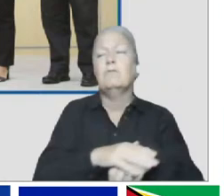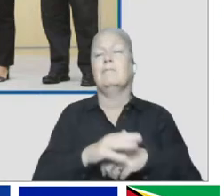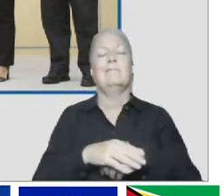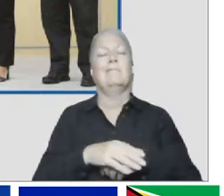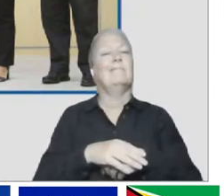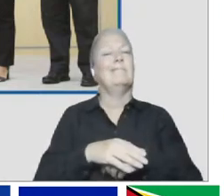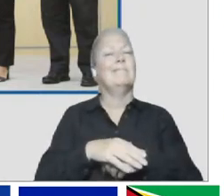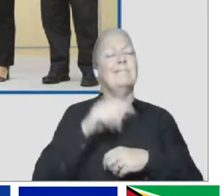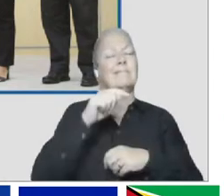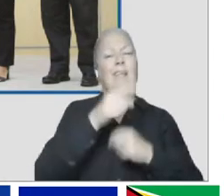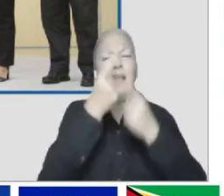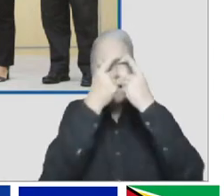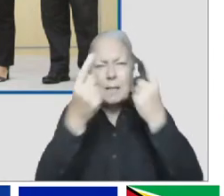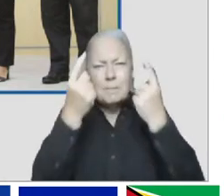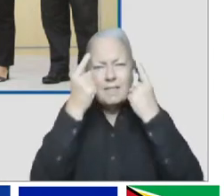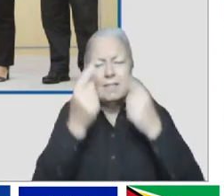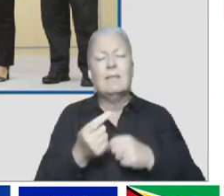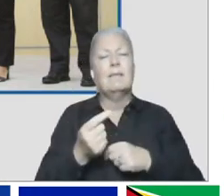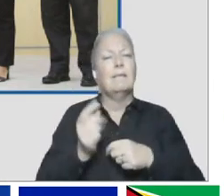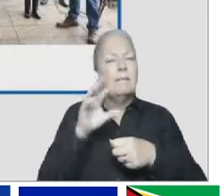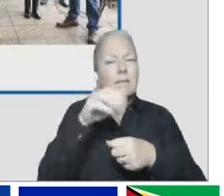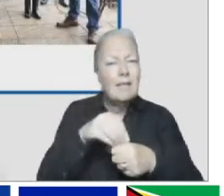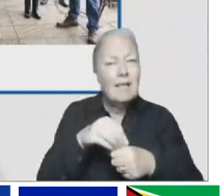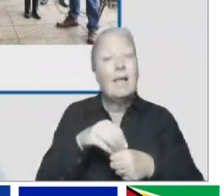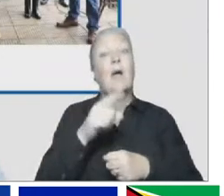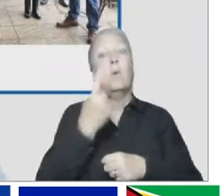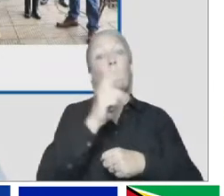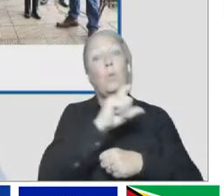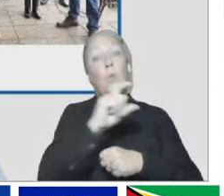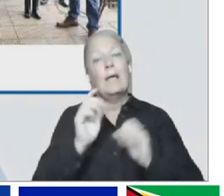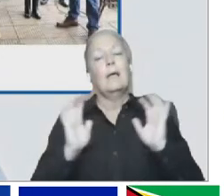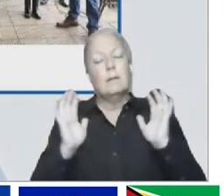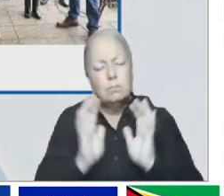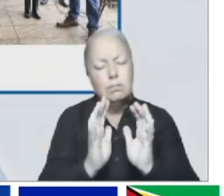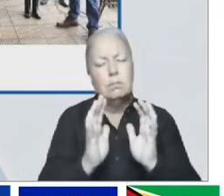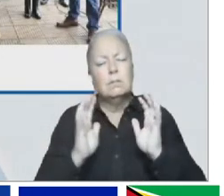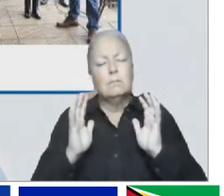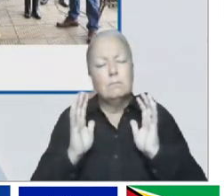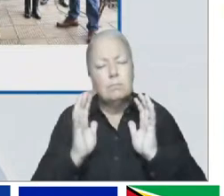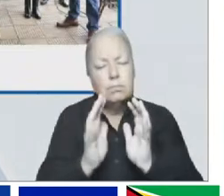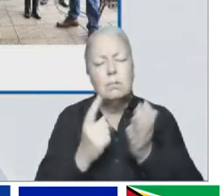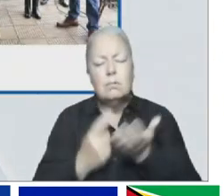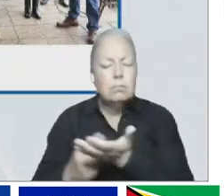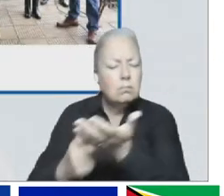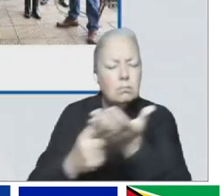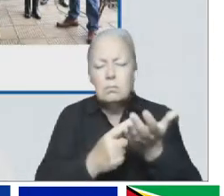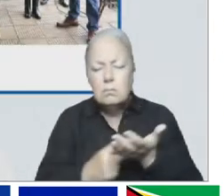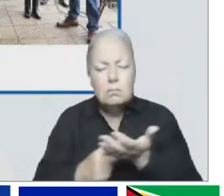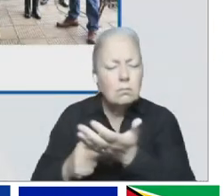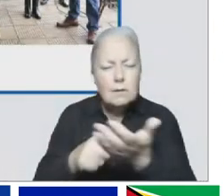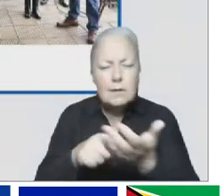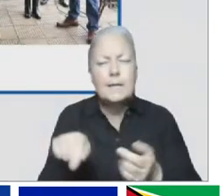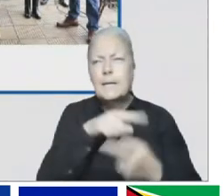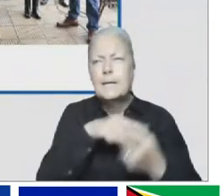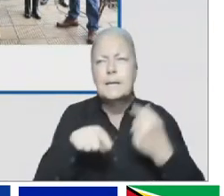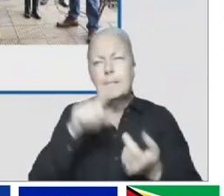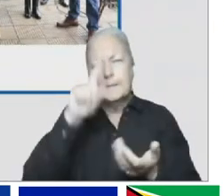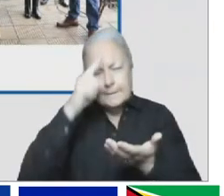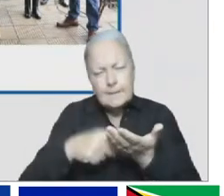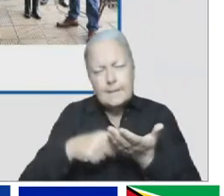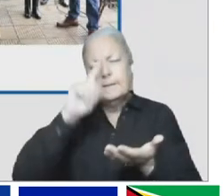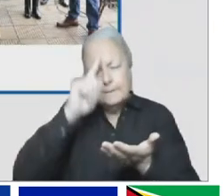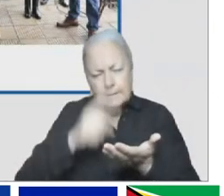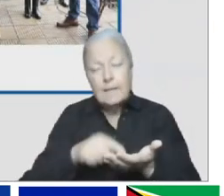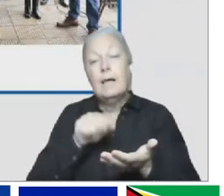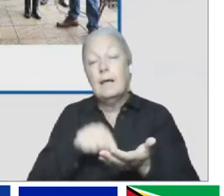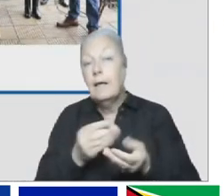them, and they were making recommendations so that everybody learned about the pandemic. And this was